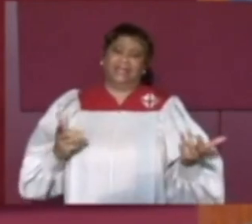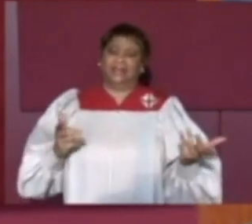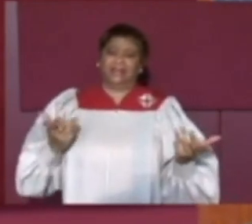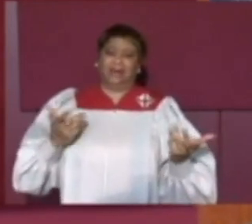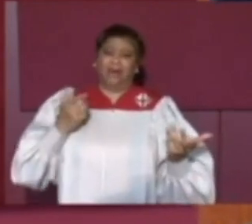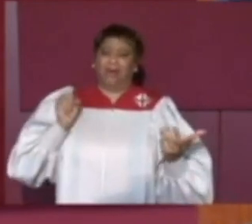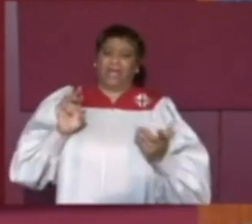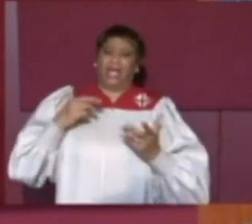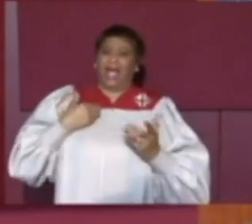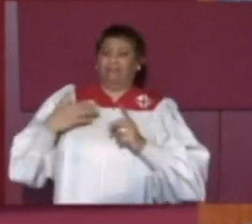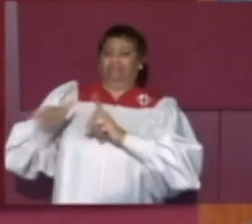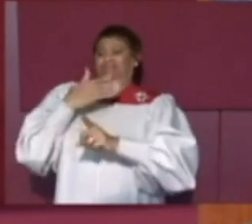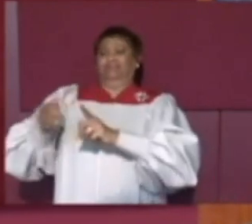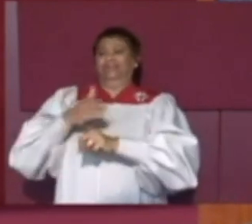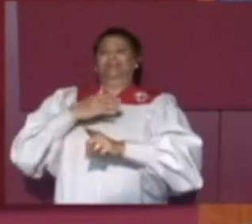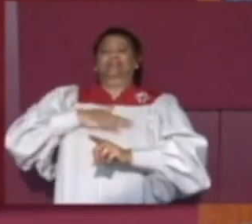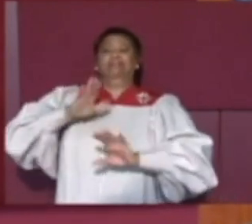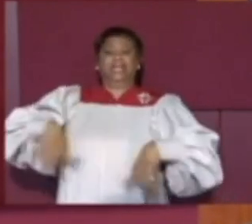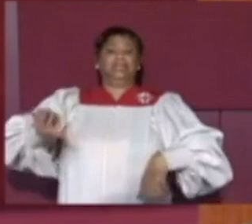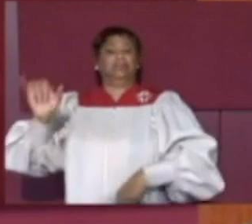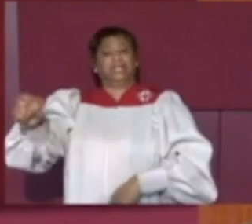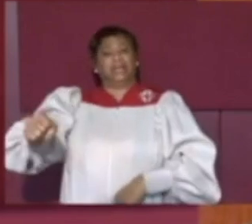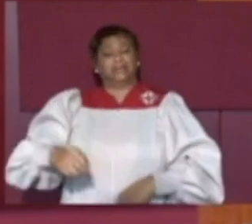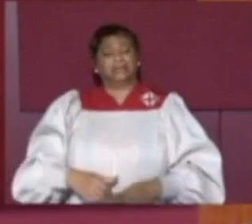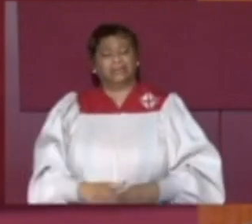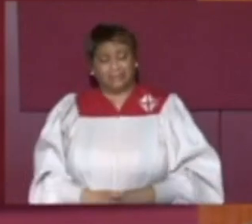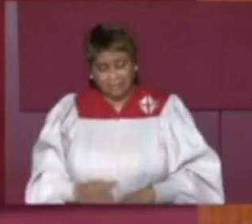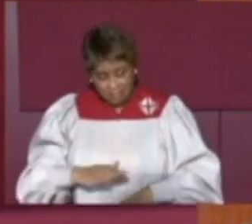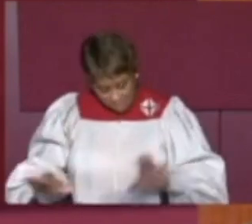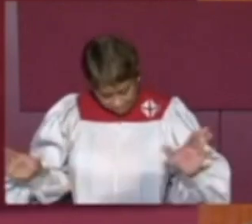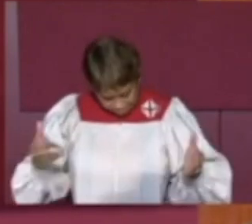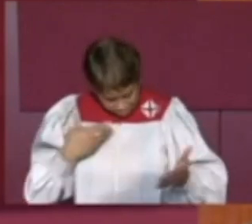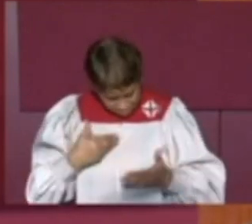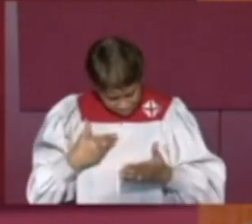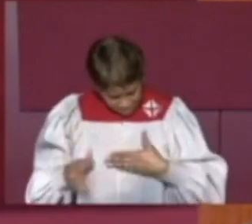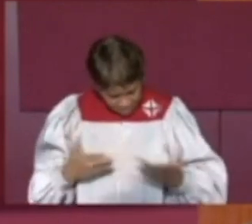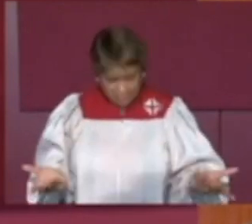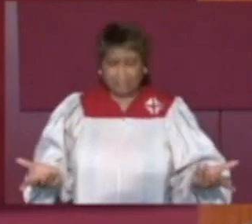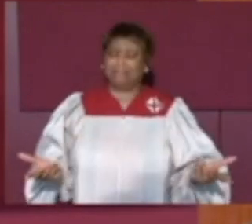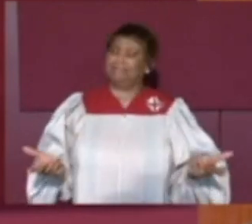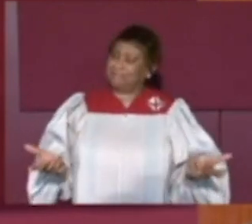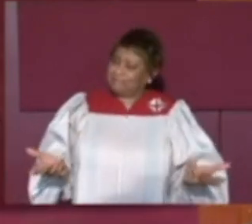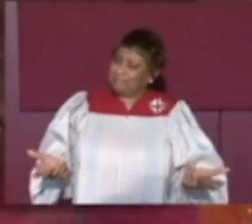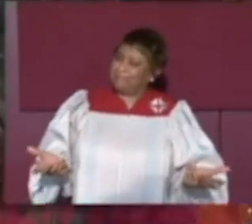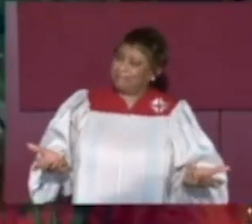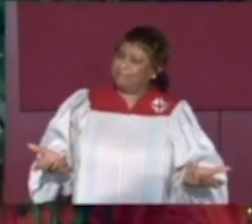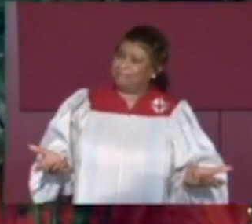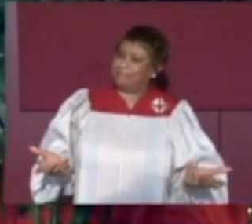trees. Okay. Now, all right. Now,